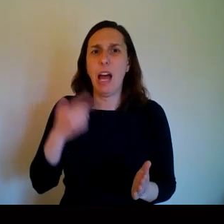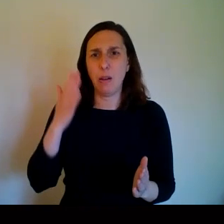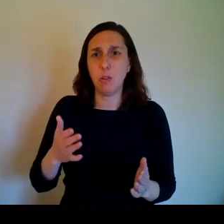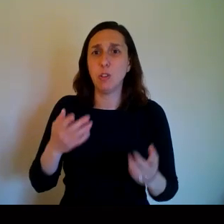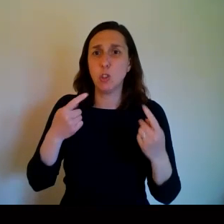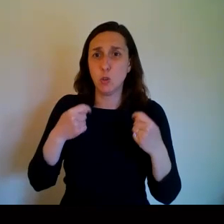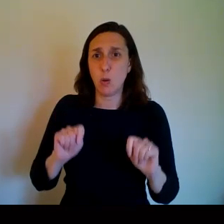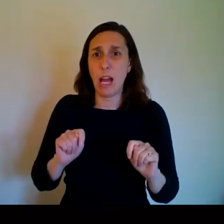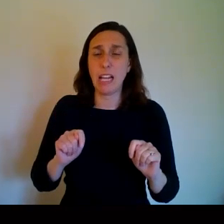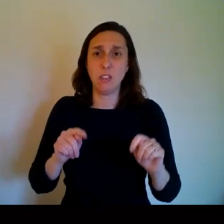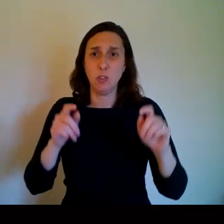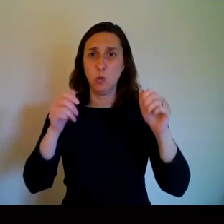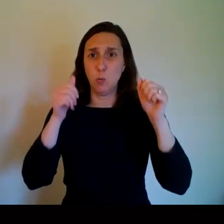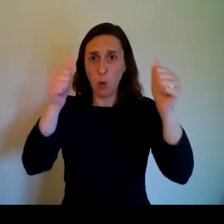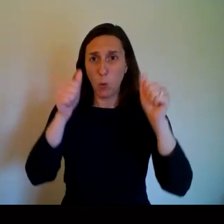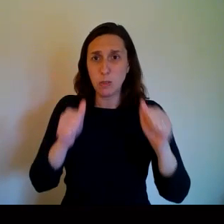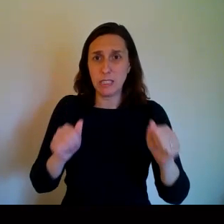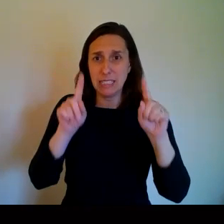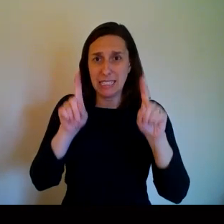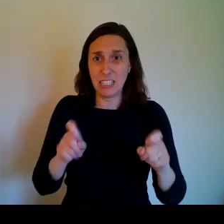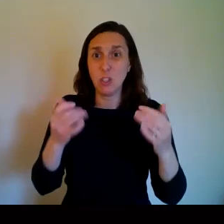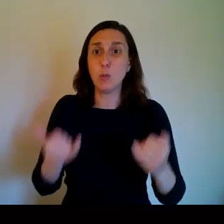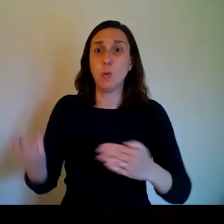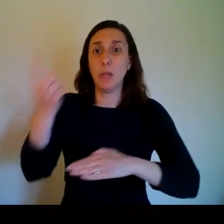lunch today before the evening class.